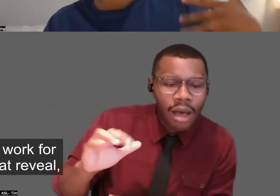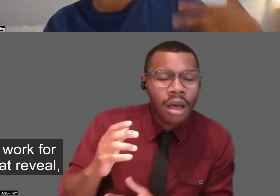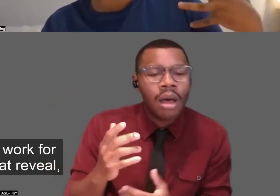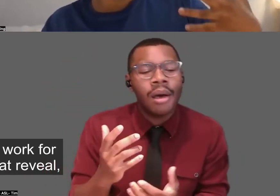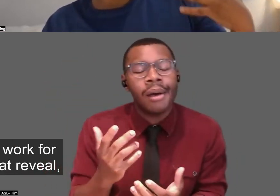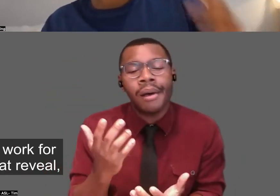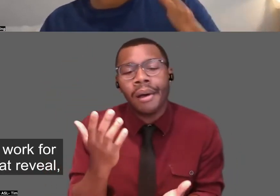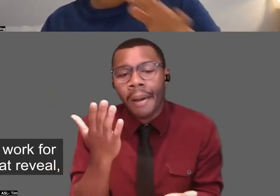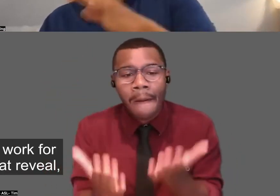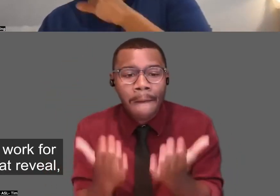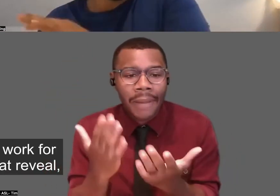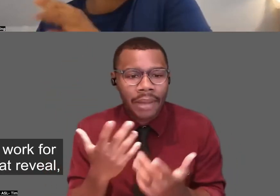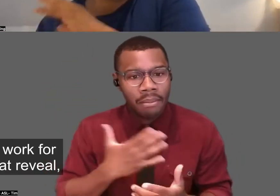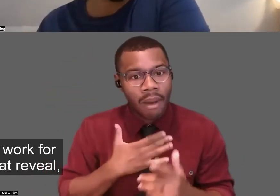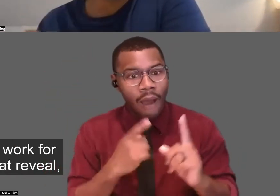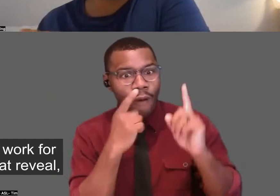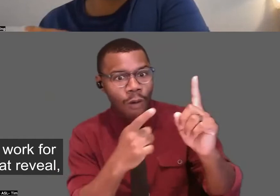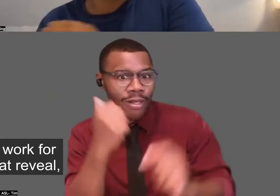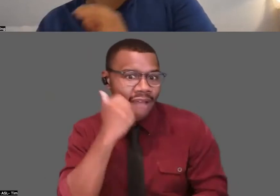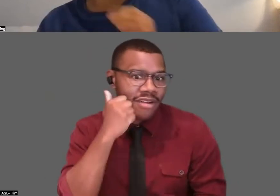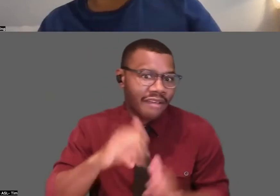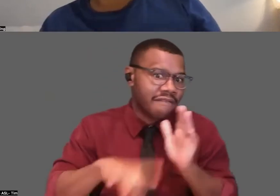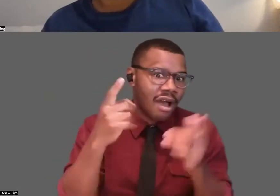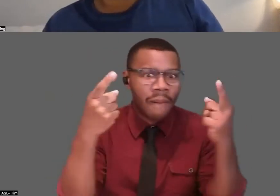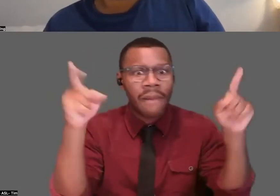not work for specifically that reveal,